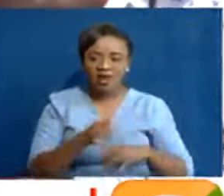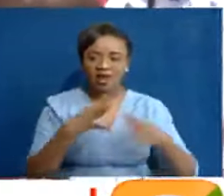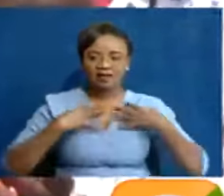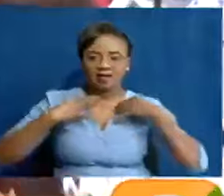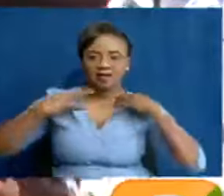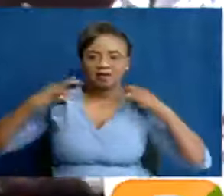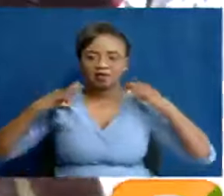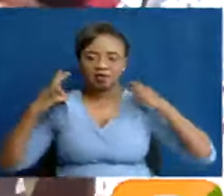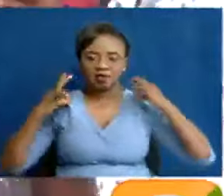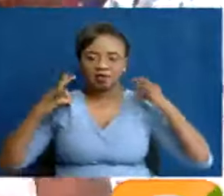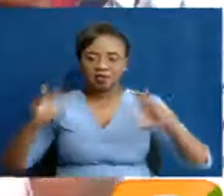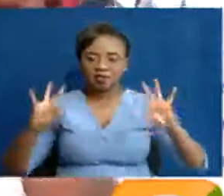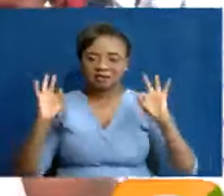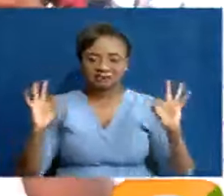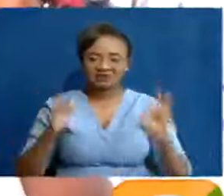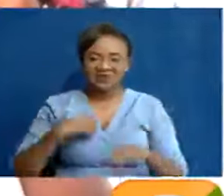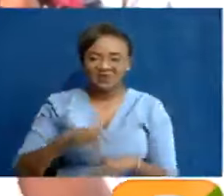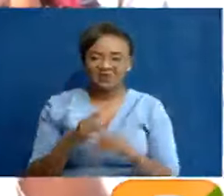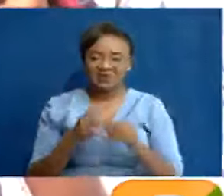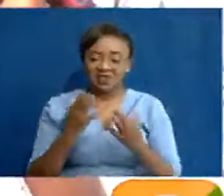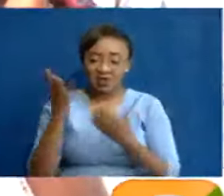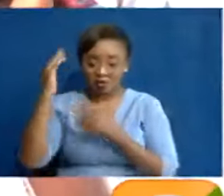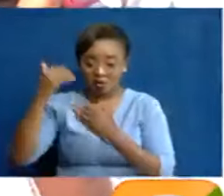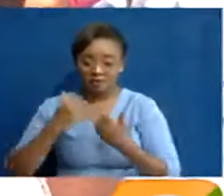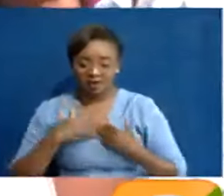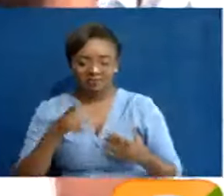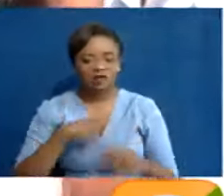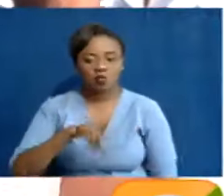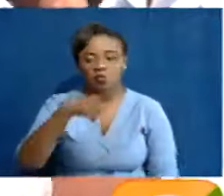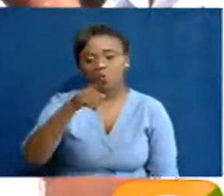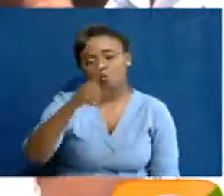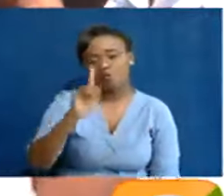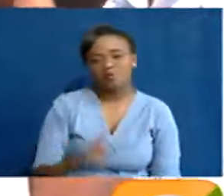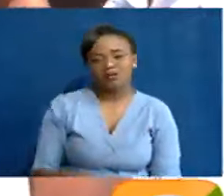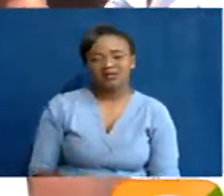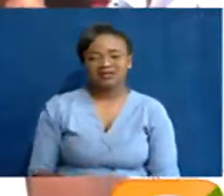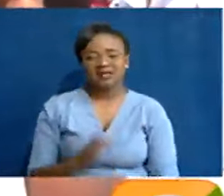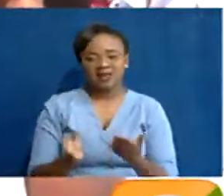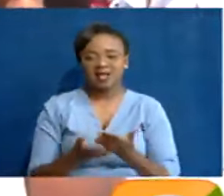vizuri. Tunaangalia kwamba BFC itaendelea, na tena tuna matumaini ya kwamba tutaendelea kutamalaki Kenya mzima.